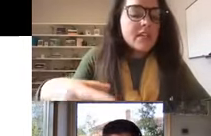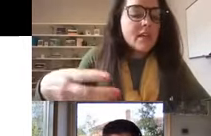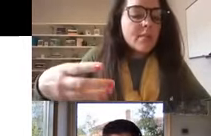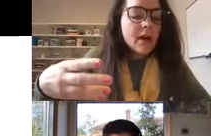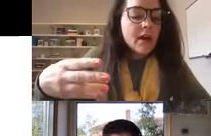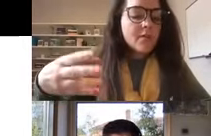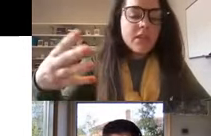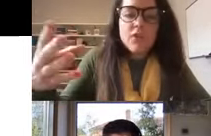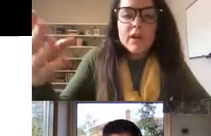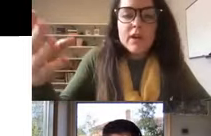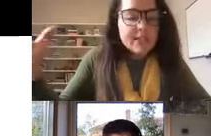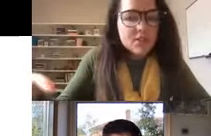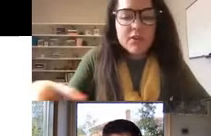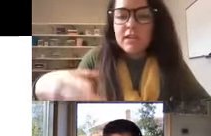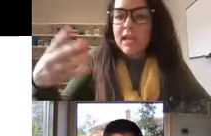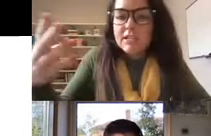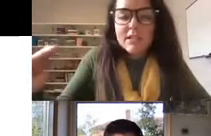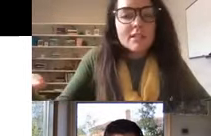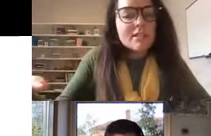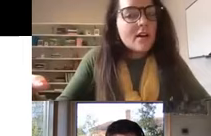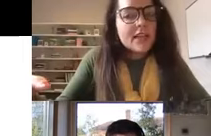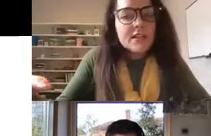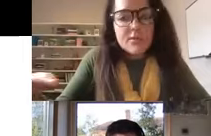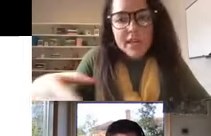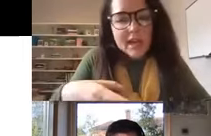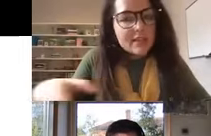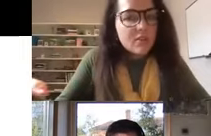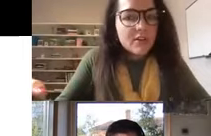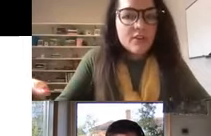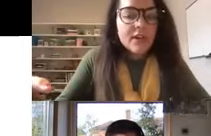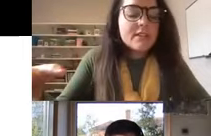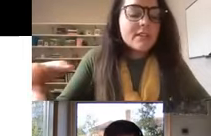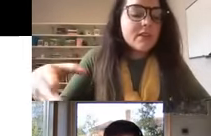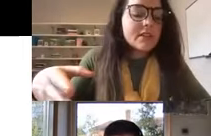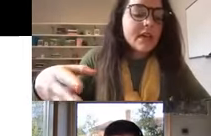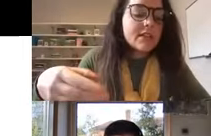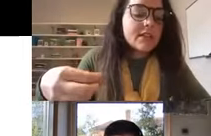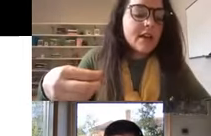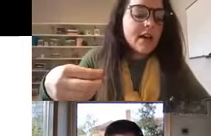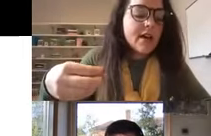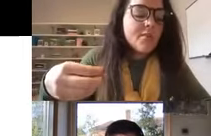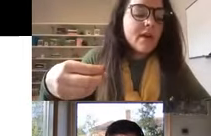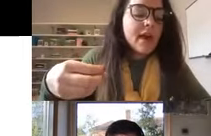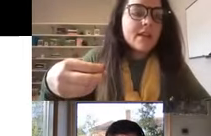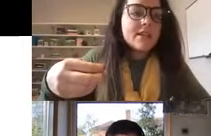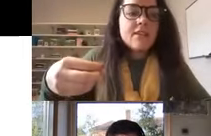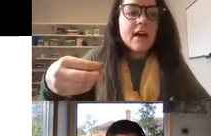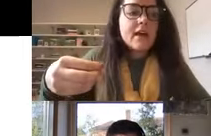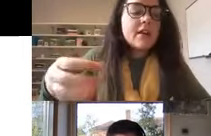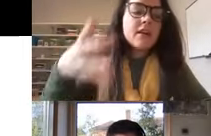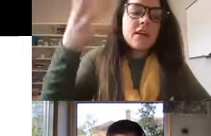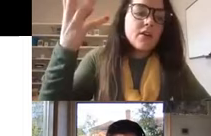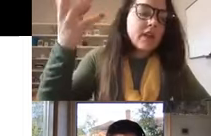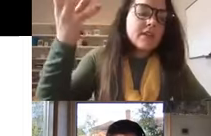poverty, where textbook cases tend to be ahistorical, as Steve has said, and